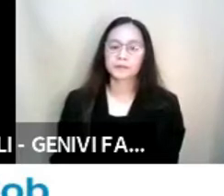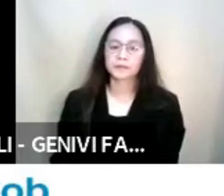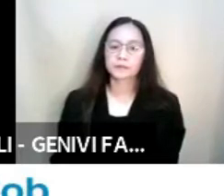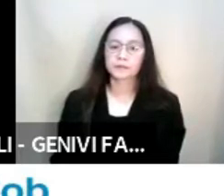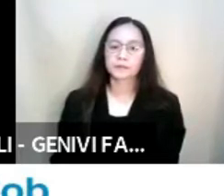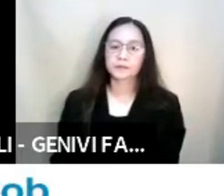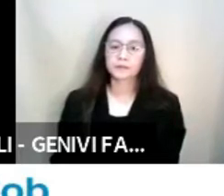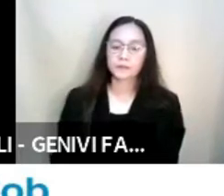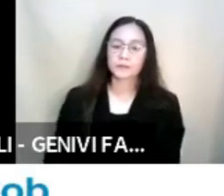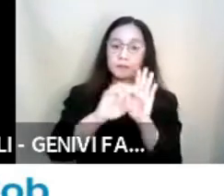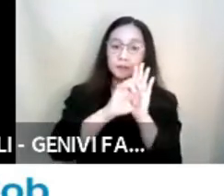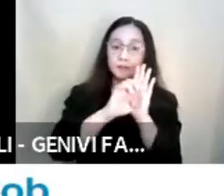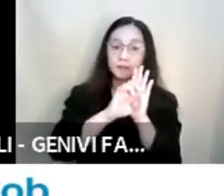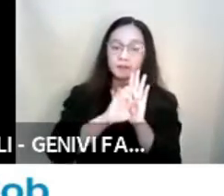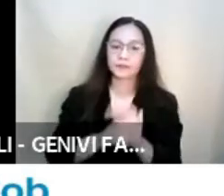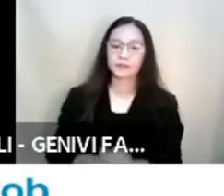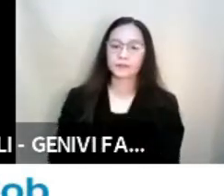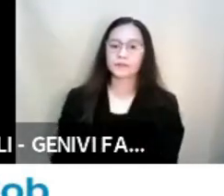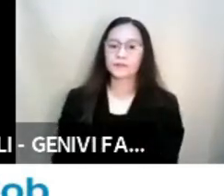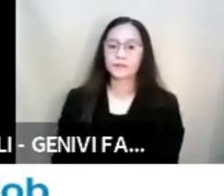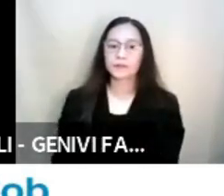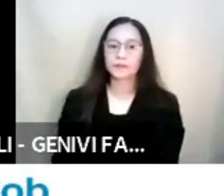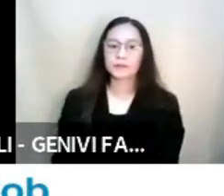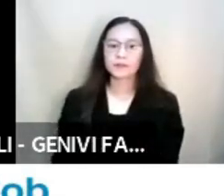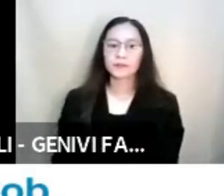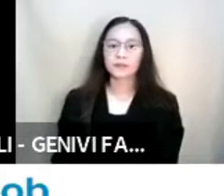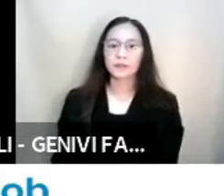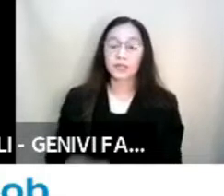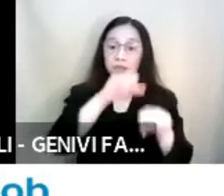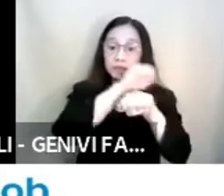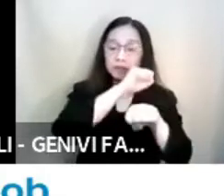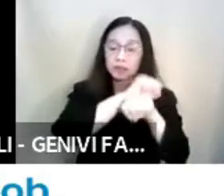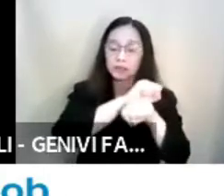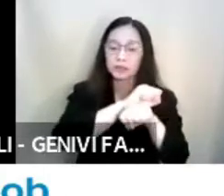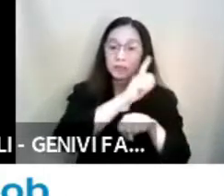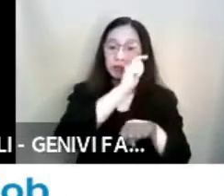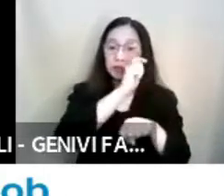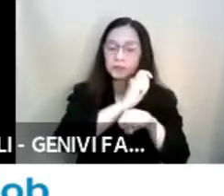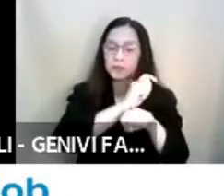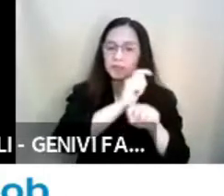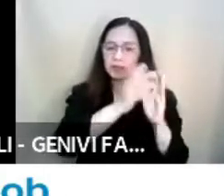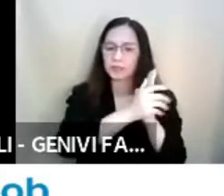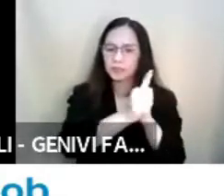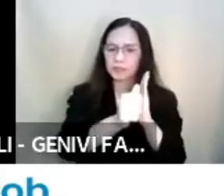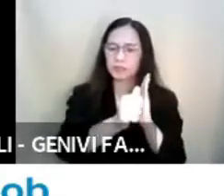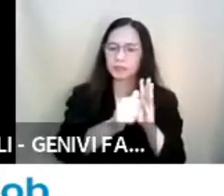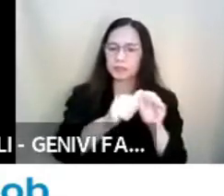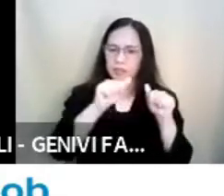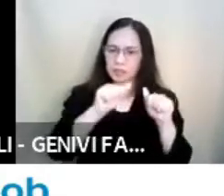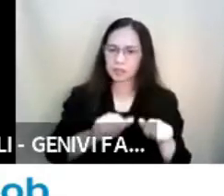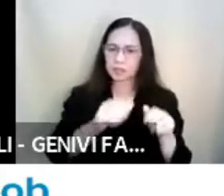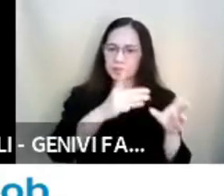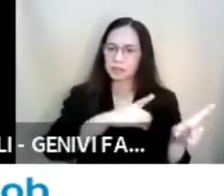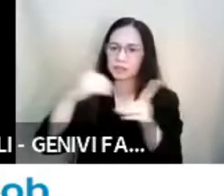So for example, yung actual job tasks and skills dito na papasok, no? And you can deliver this to